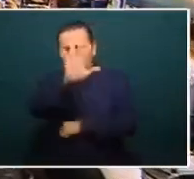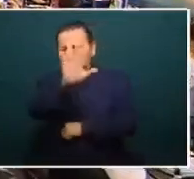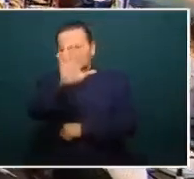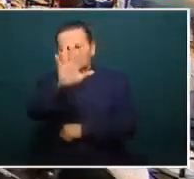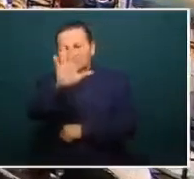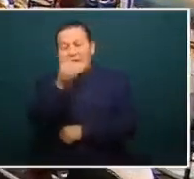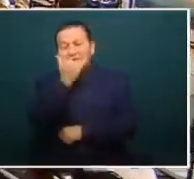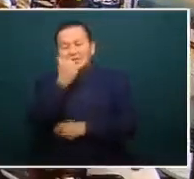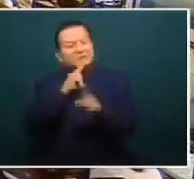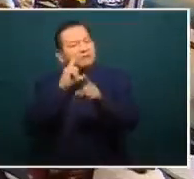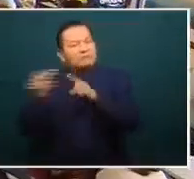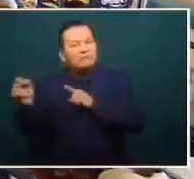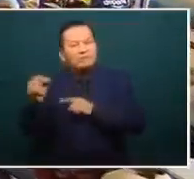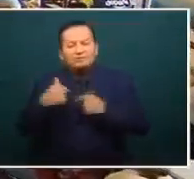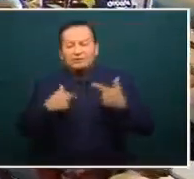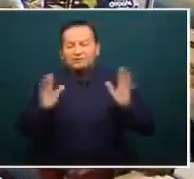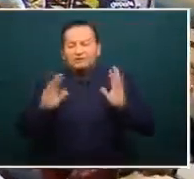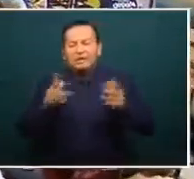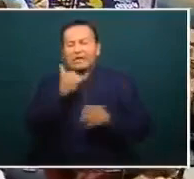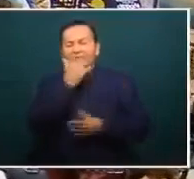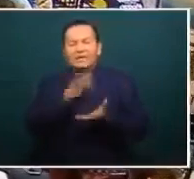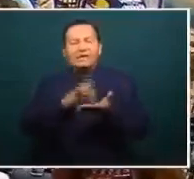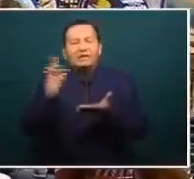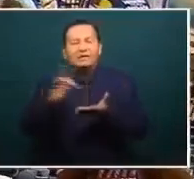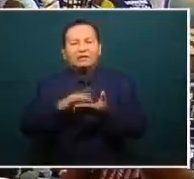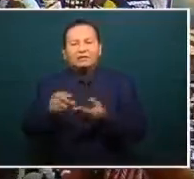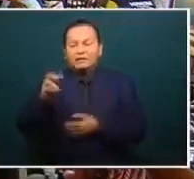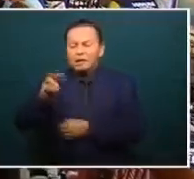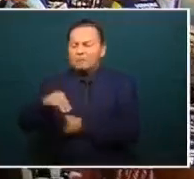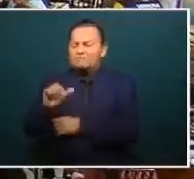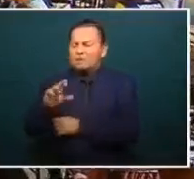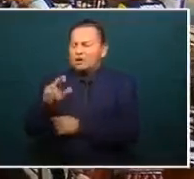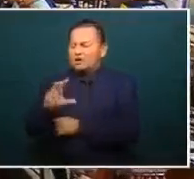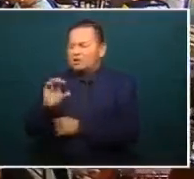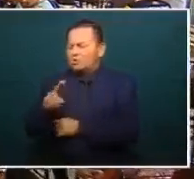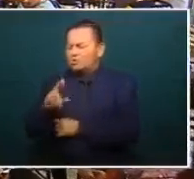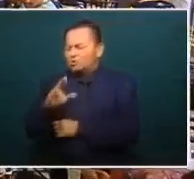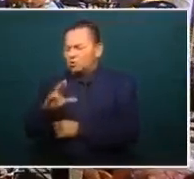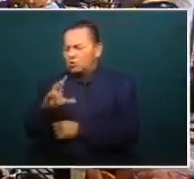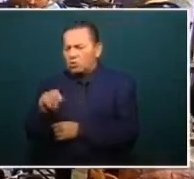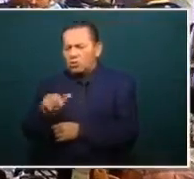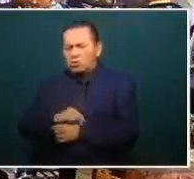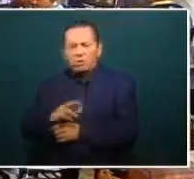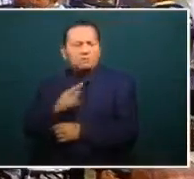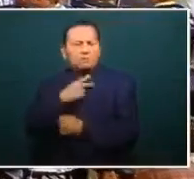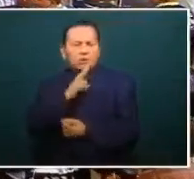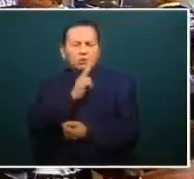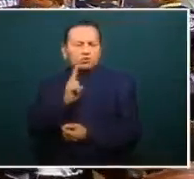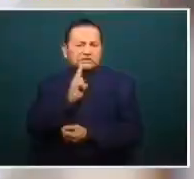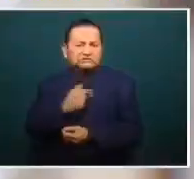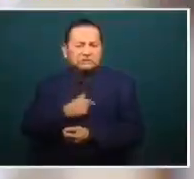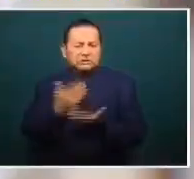So 5 more questions, 3 and 2, because he's got to get going on the boat.